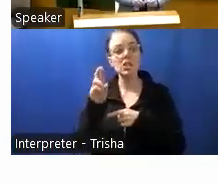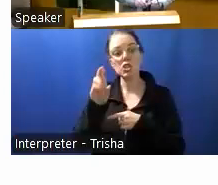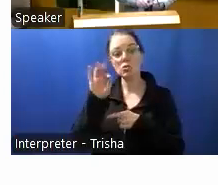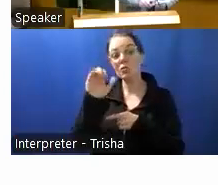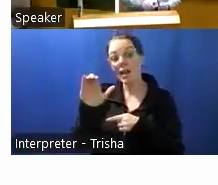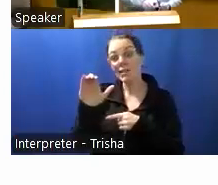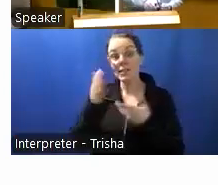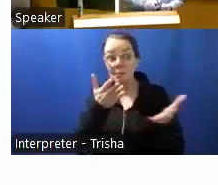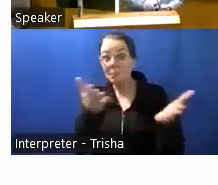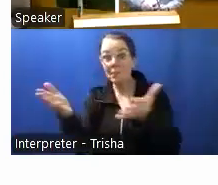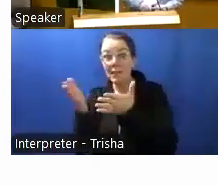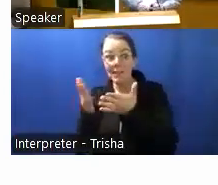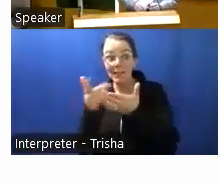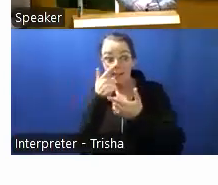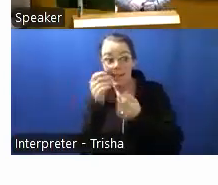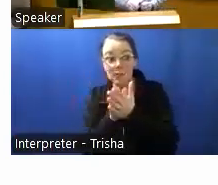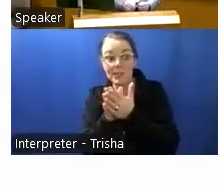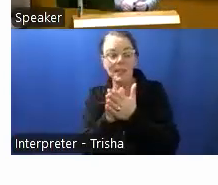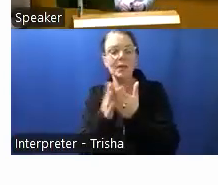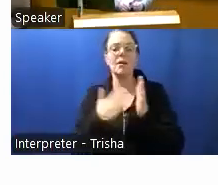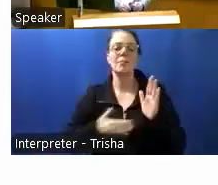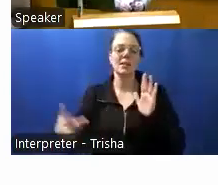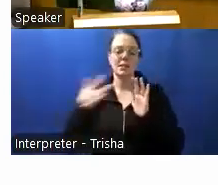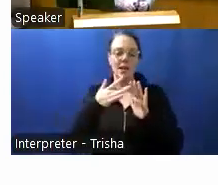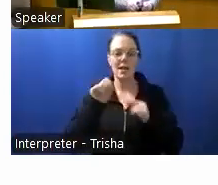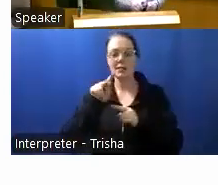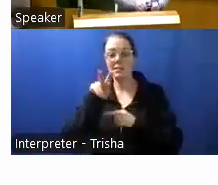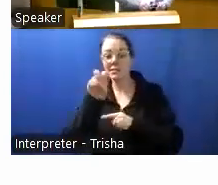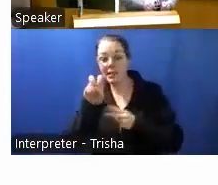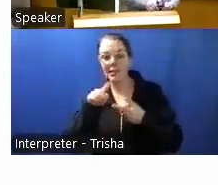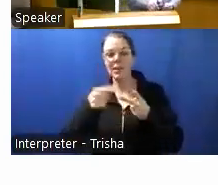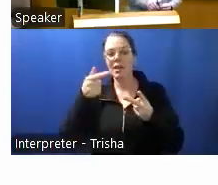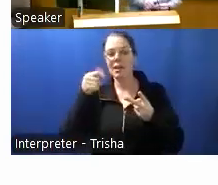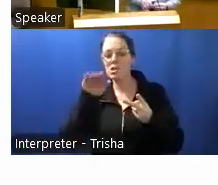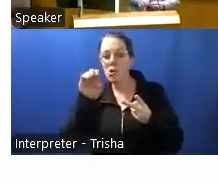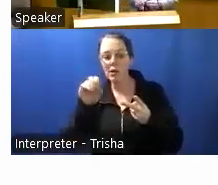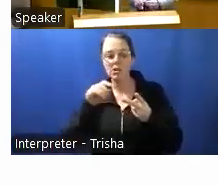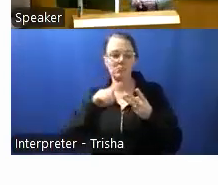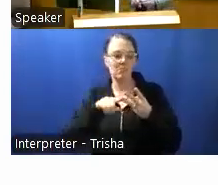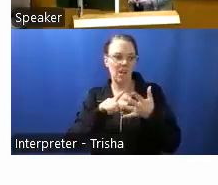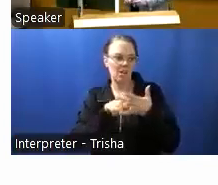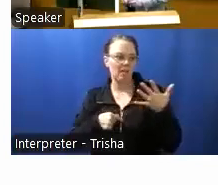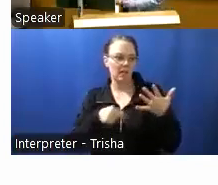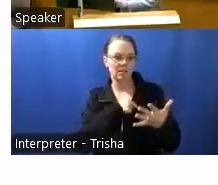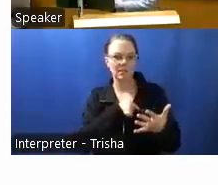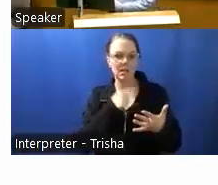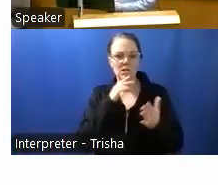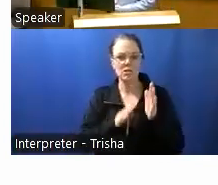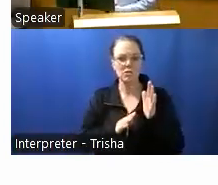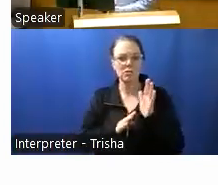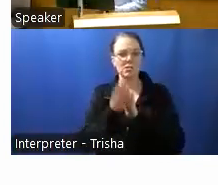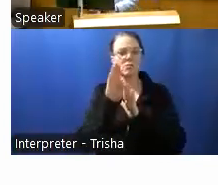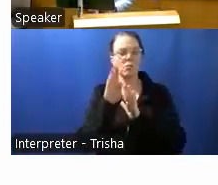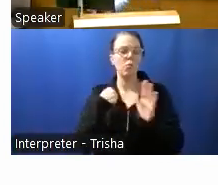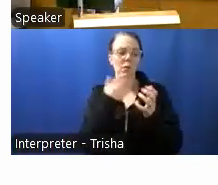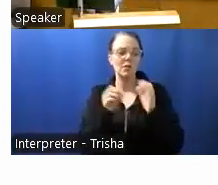this, to contact Steve and George and others to really develop some people around